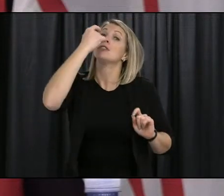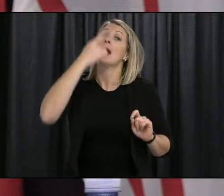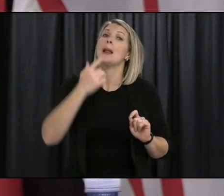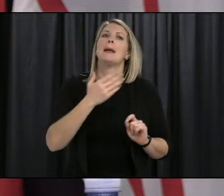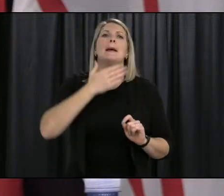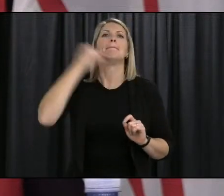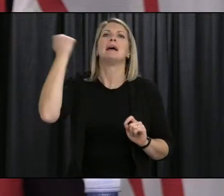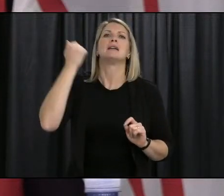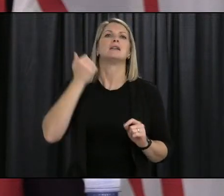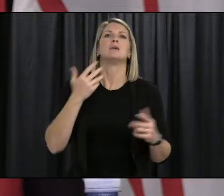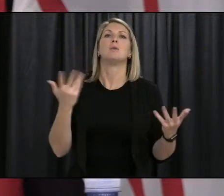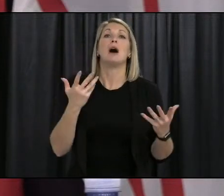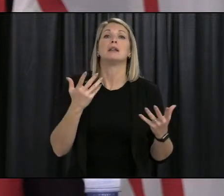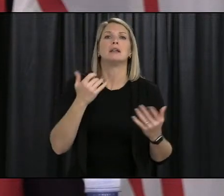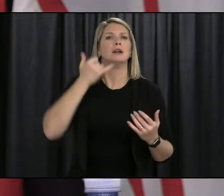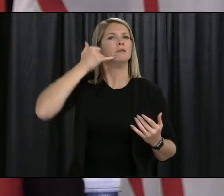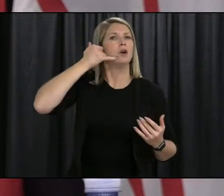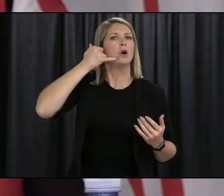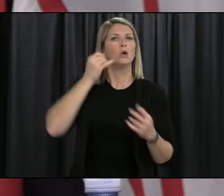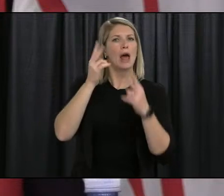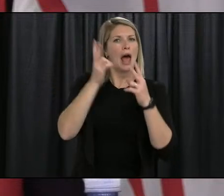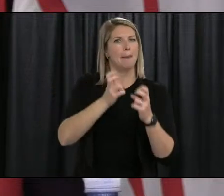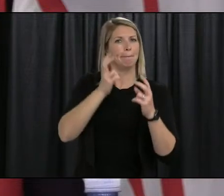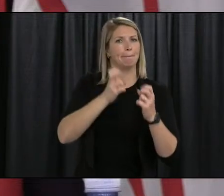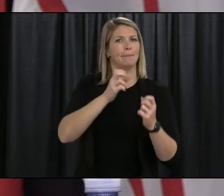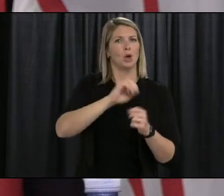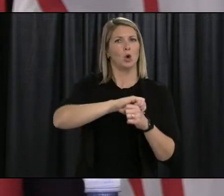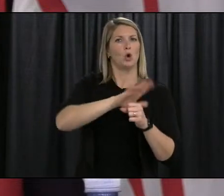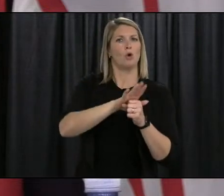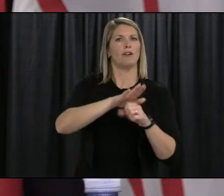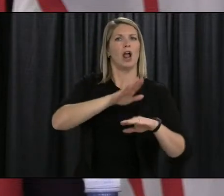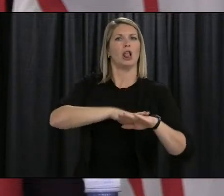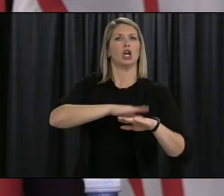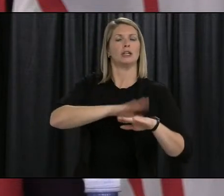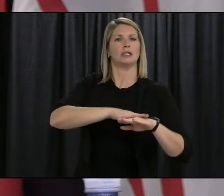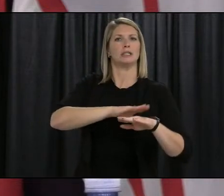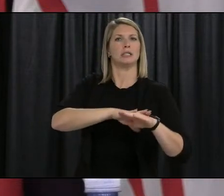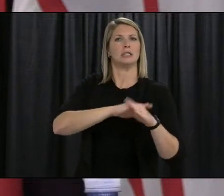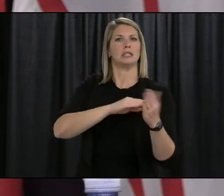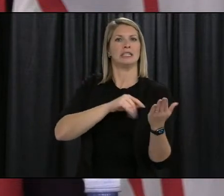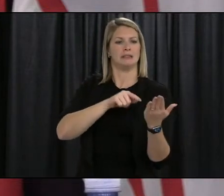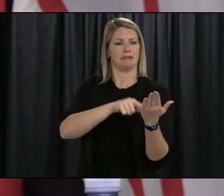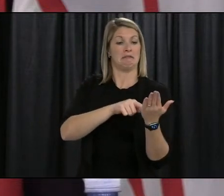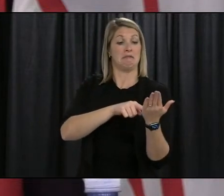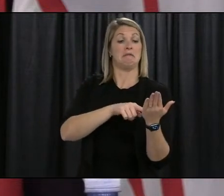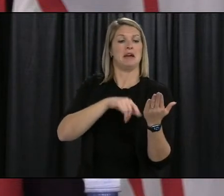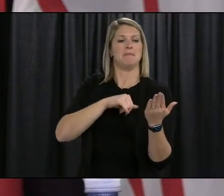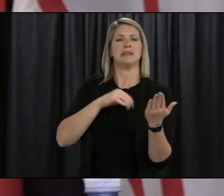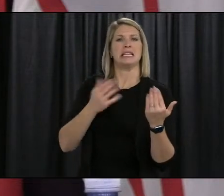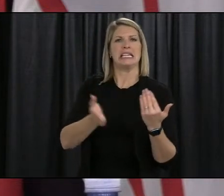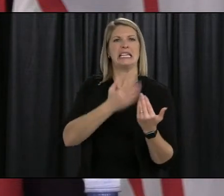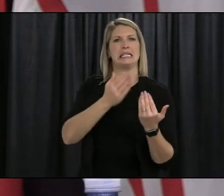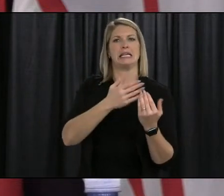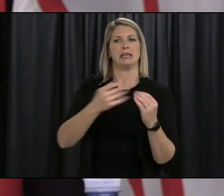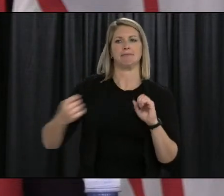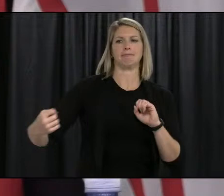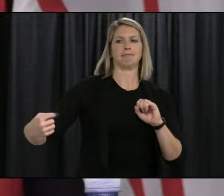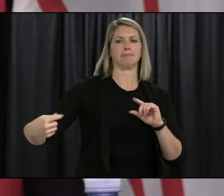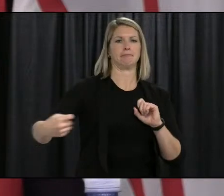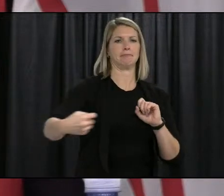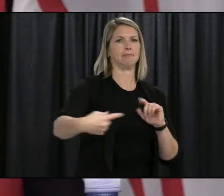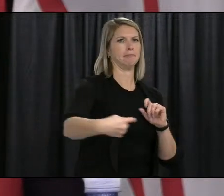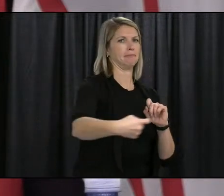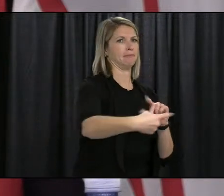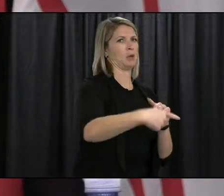good and just as effective and totally confidential. Every privacy commissioner in Canada has agreed that it meets